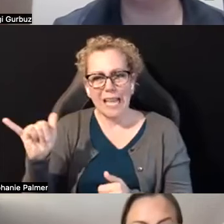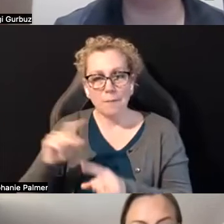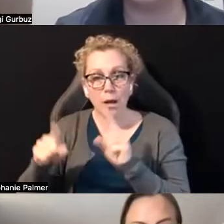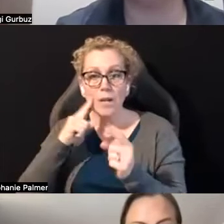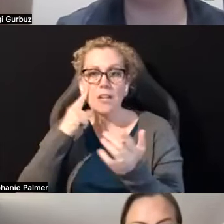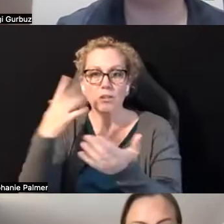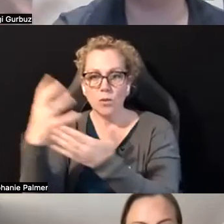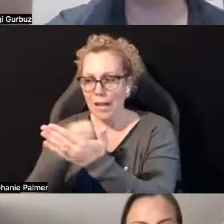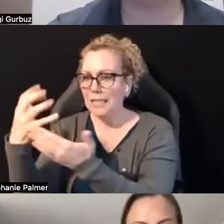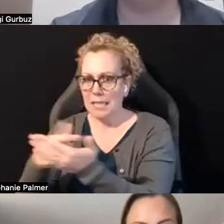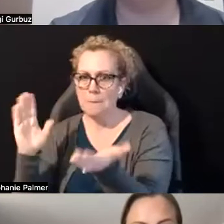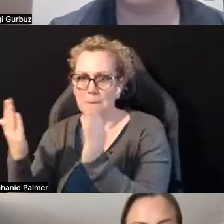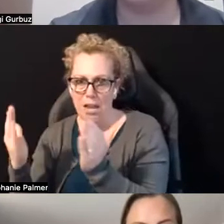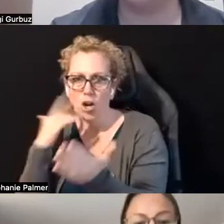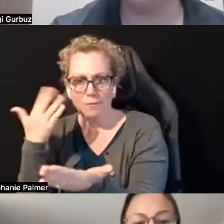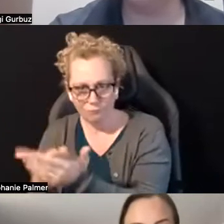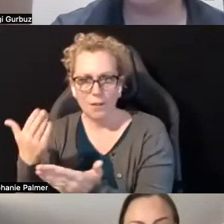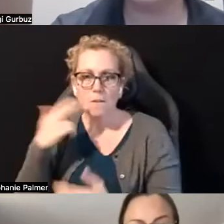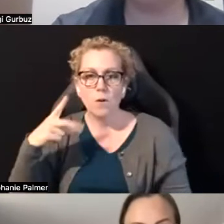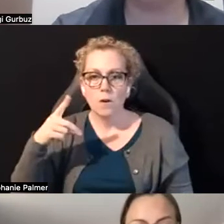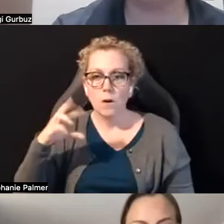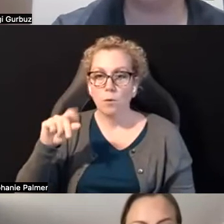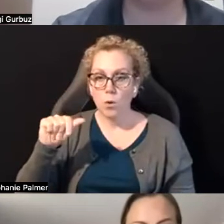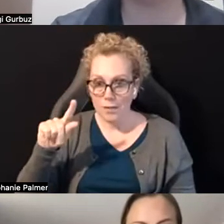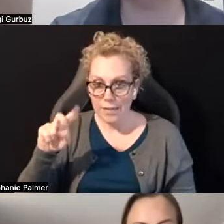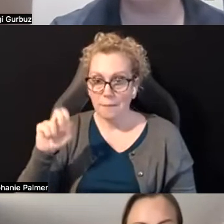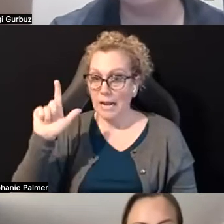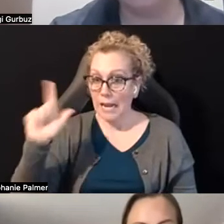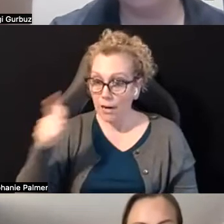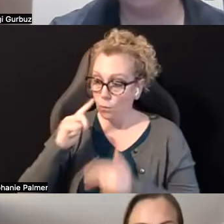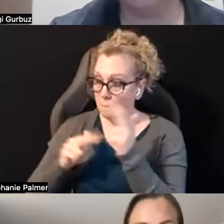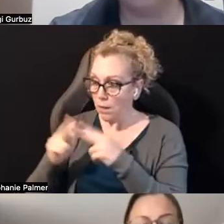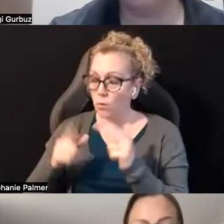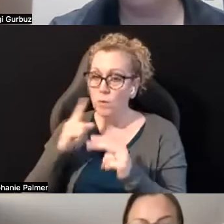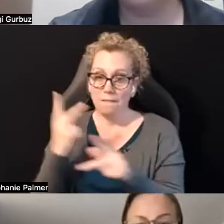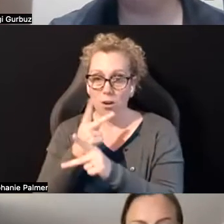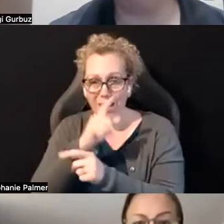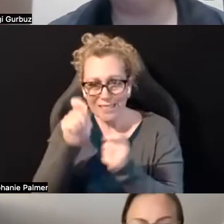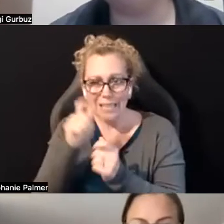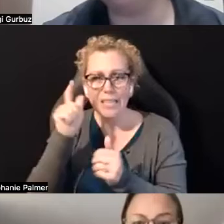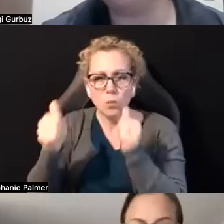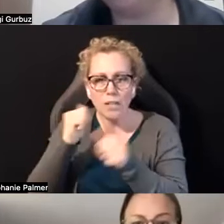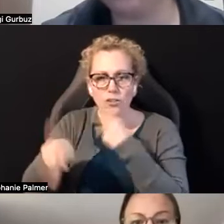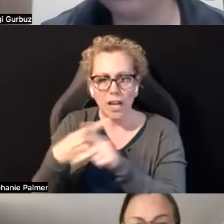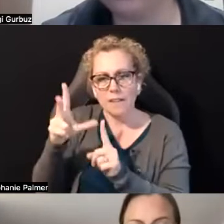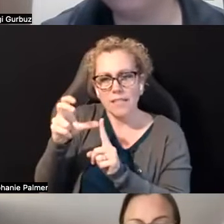when we go to the actual prototyping phase, which sensors we actually need.